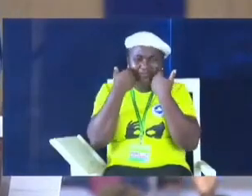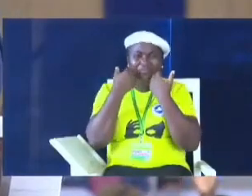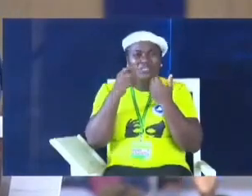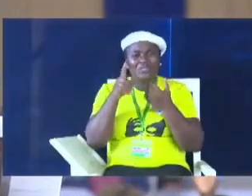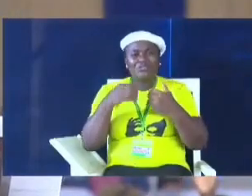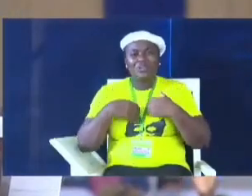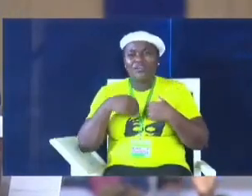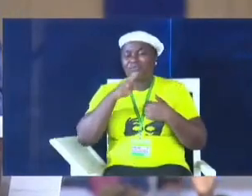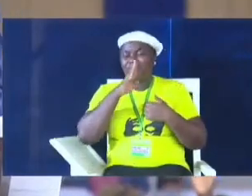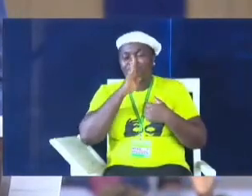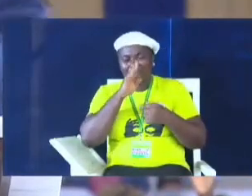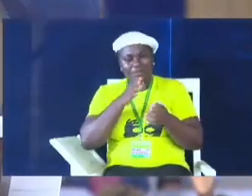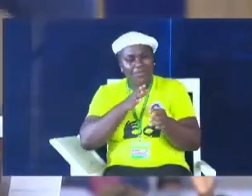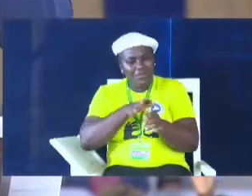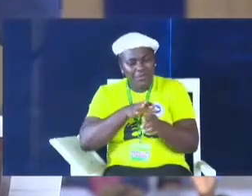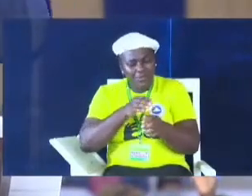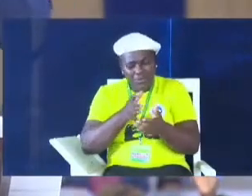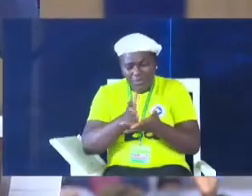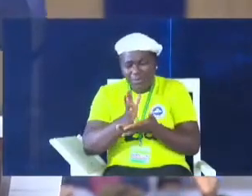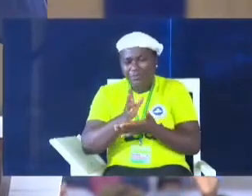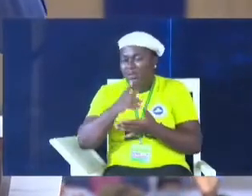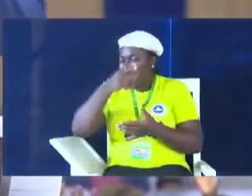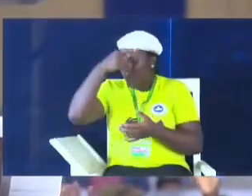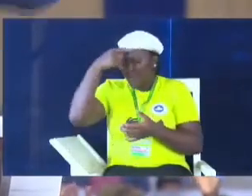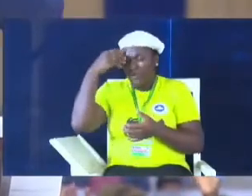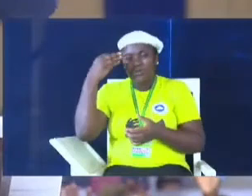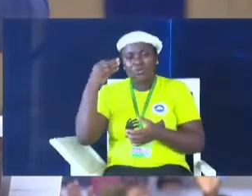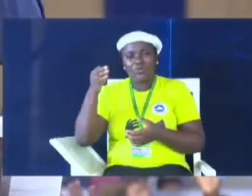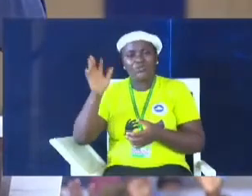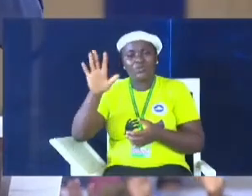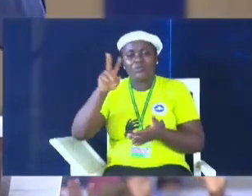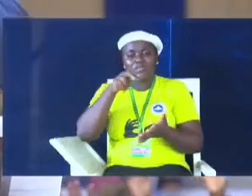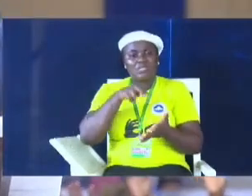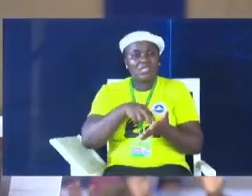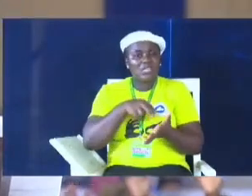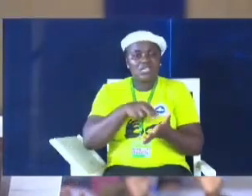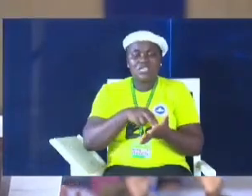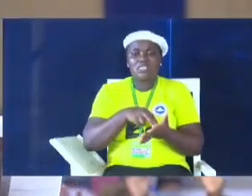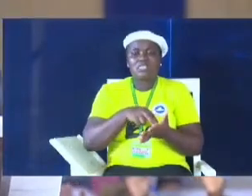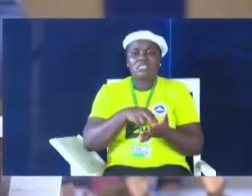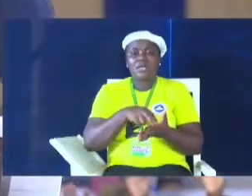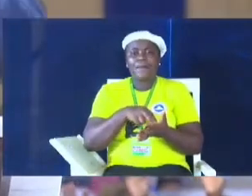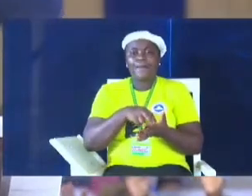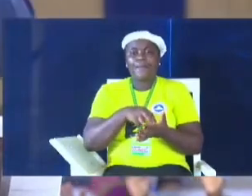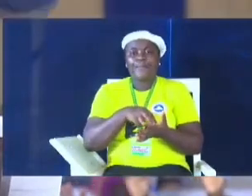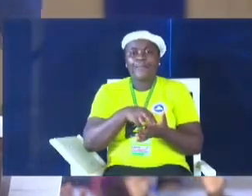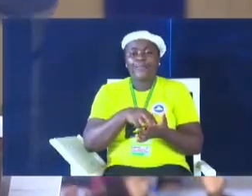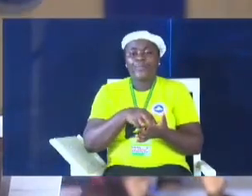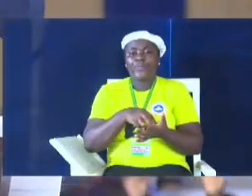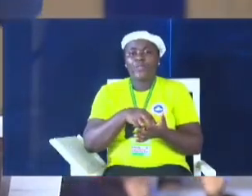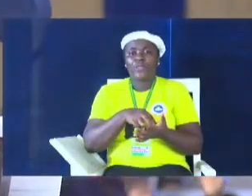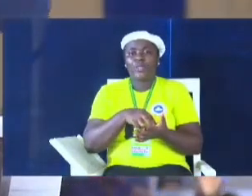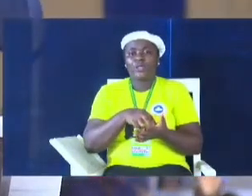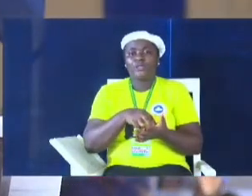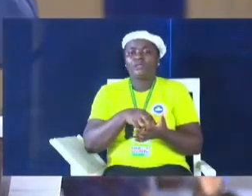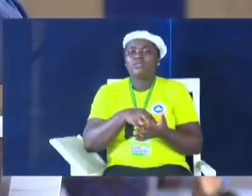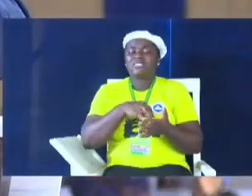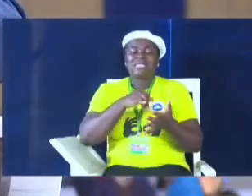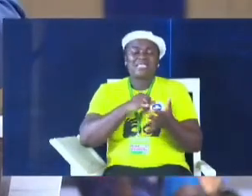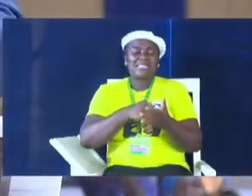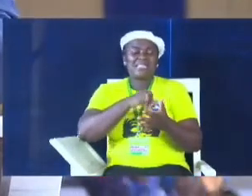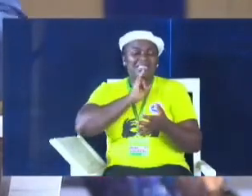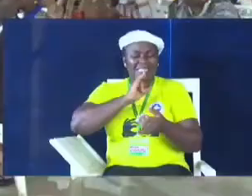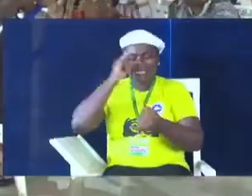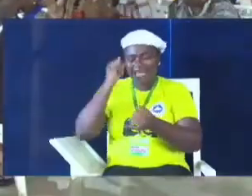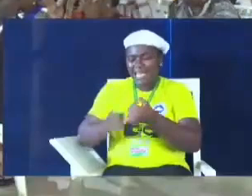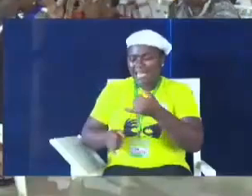been through because of your stance on uprightness, it has an expiry